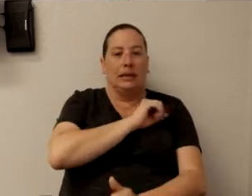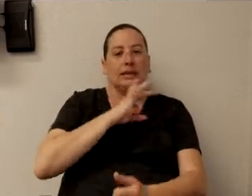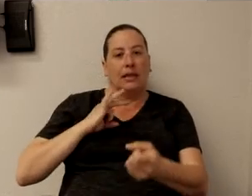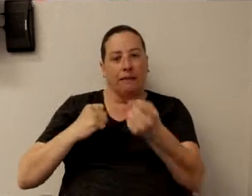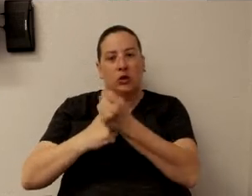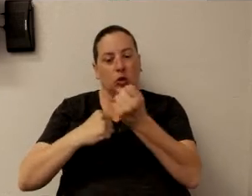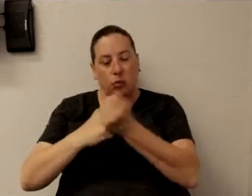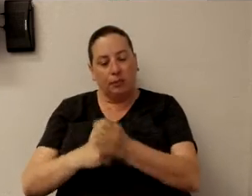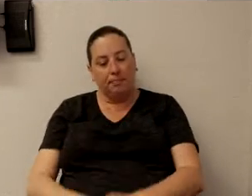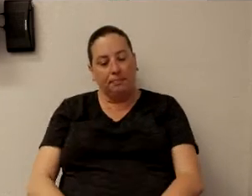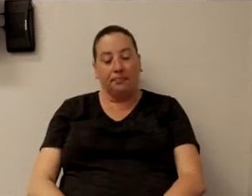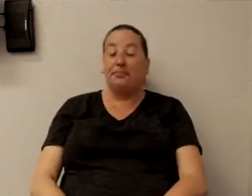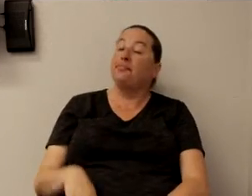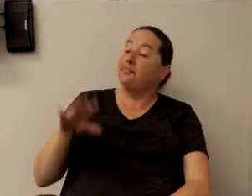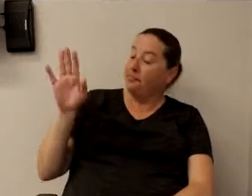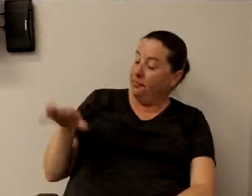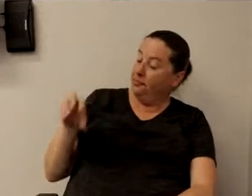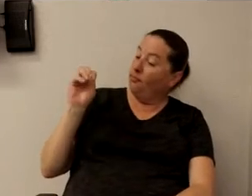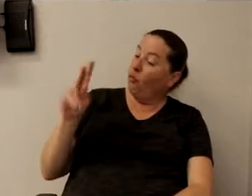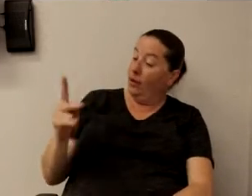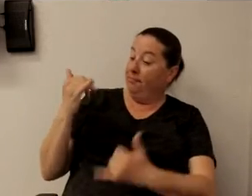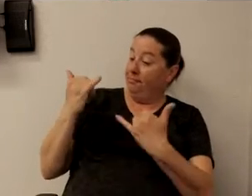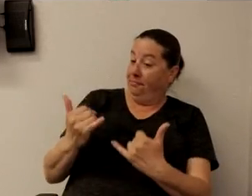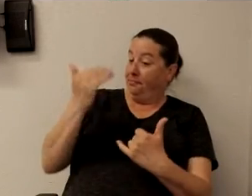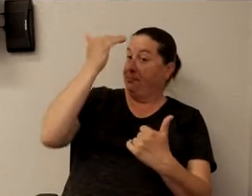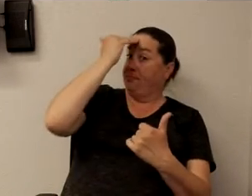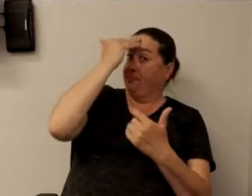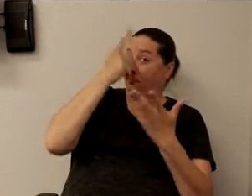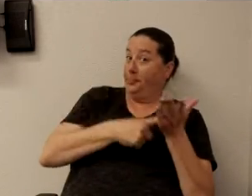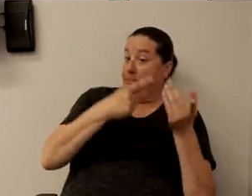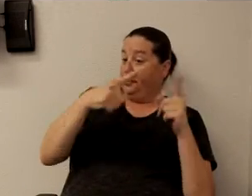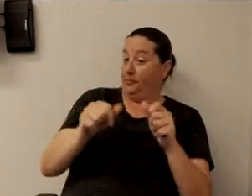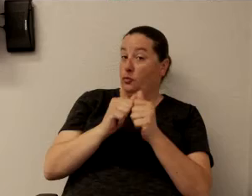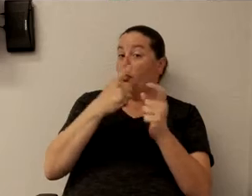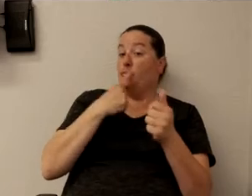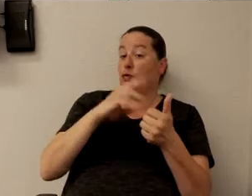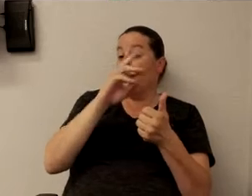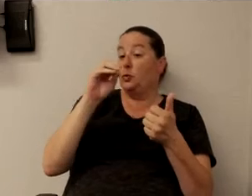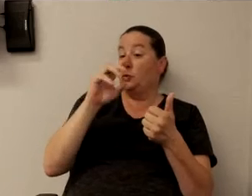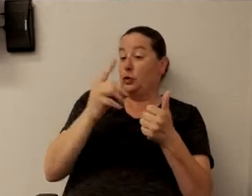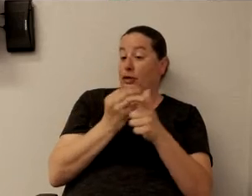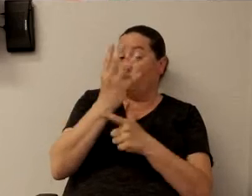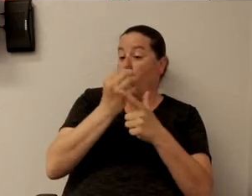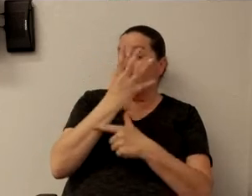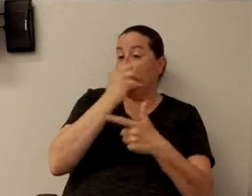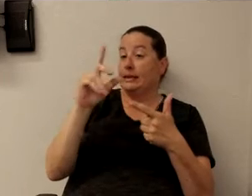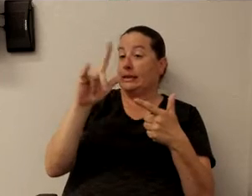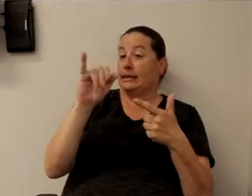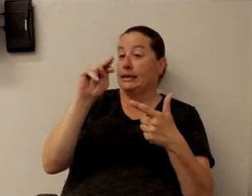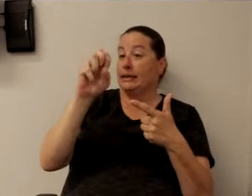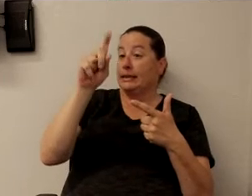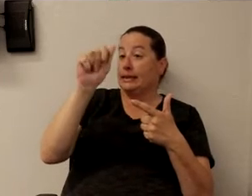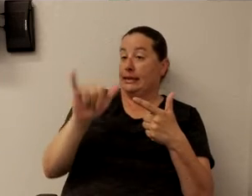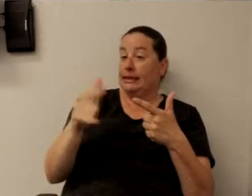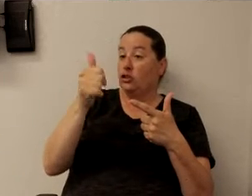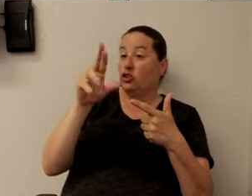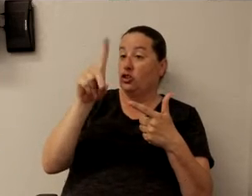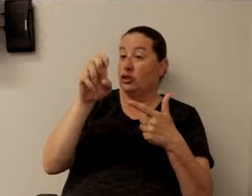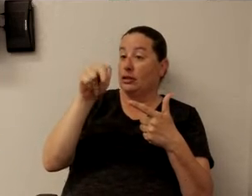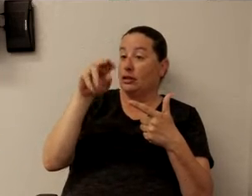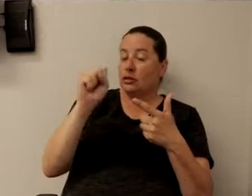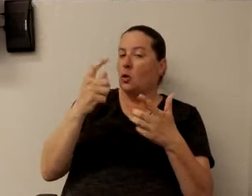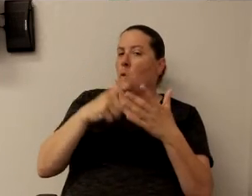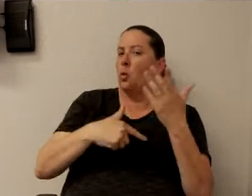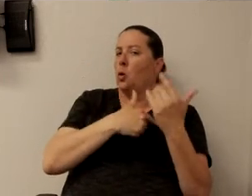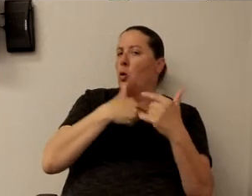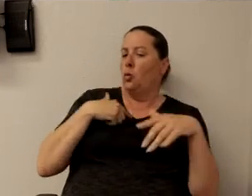Okay, so in light of Redwood Springs and now Lindsay Gardens, what are we doing at our South Campus skilled nursing